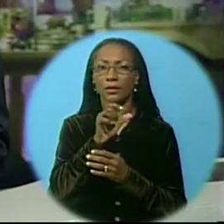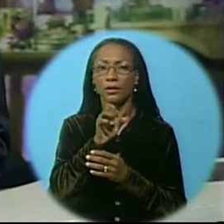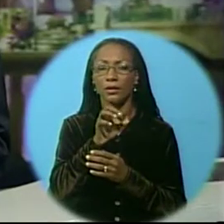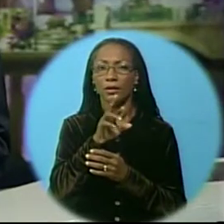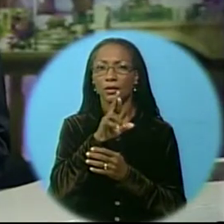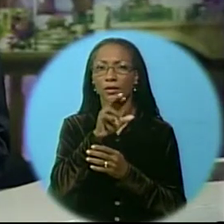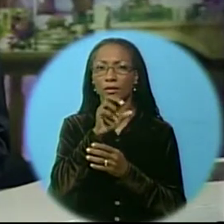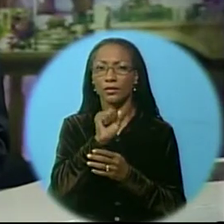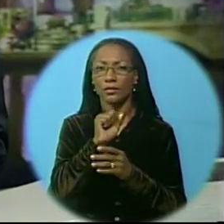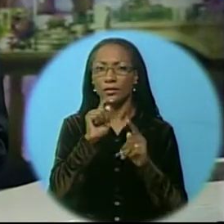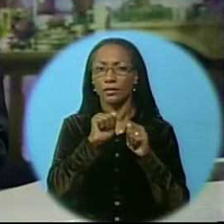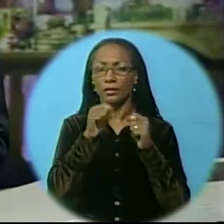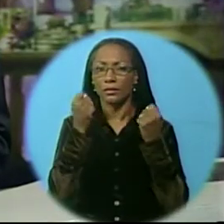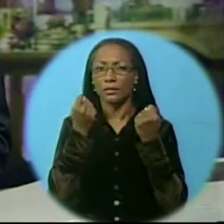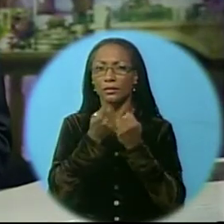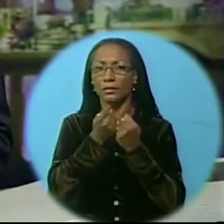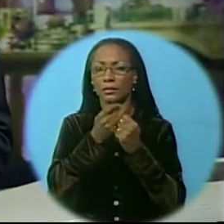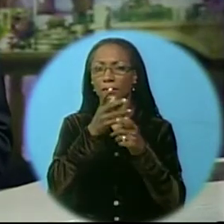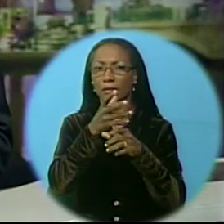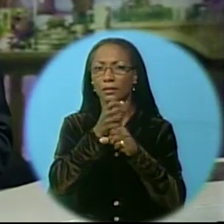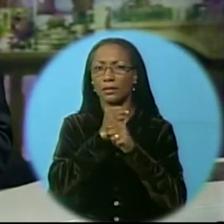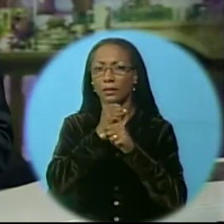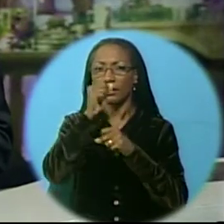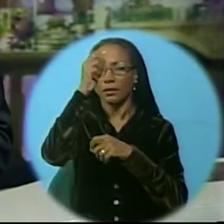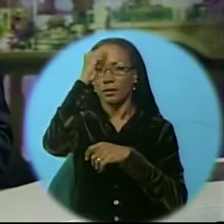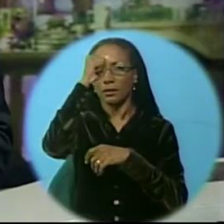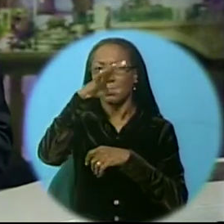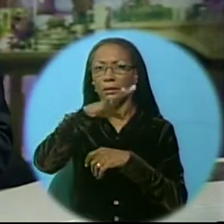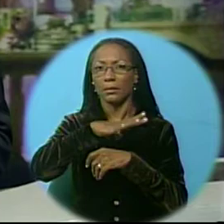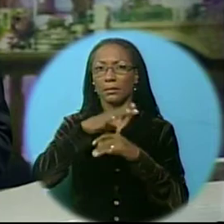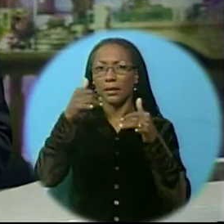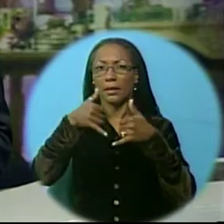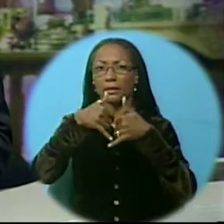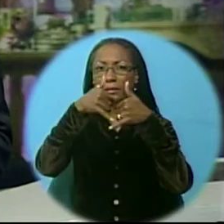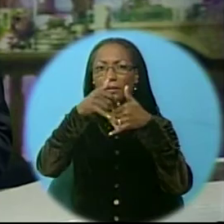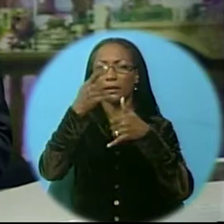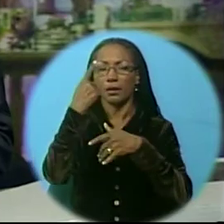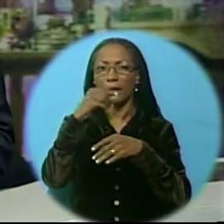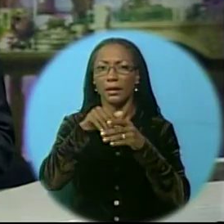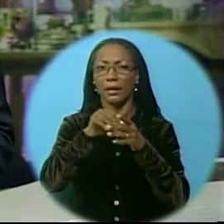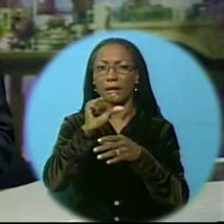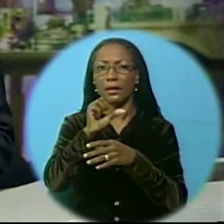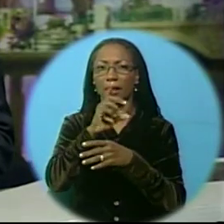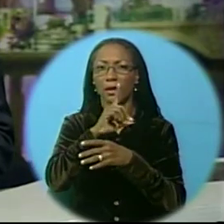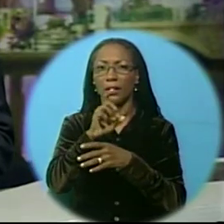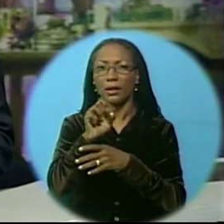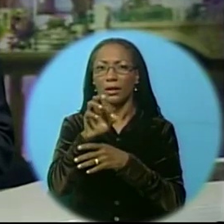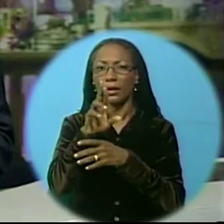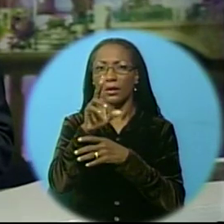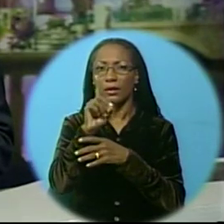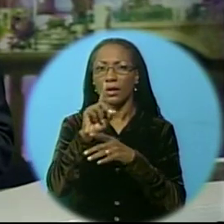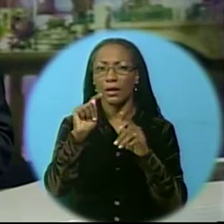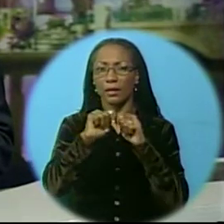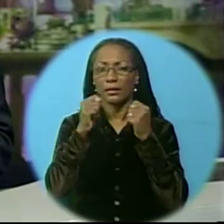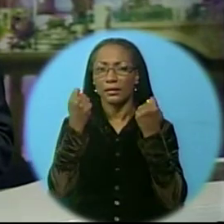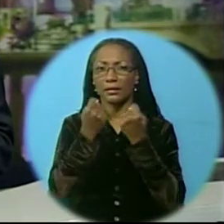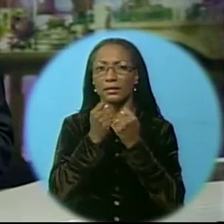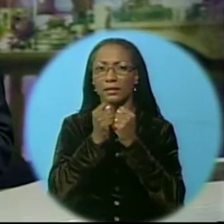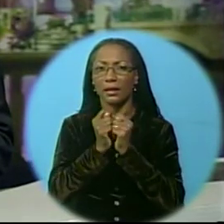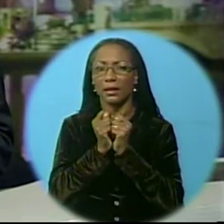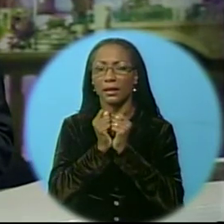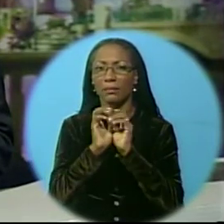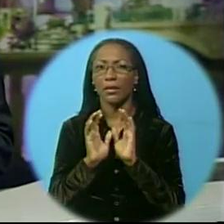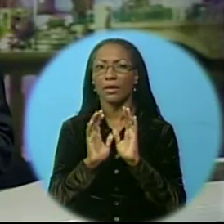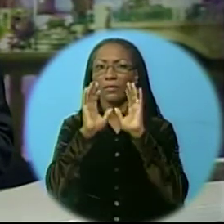Good evening, I'm Mark Seal for your CBC Sports World. Chargers retained the men's crown in the Goddard's Enterprises Division I volleyball